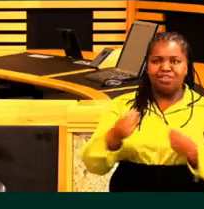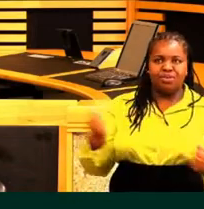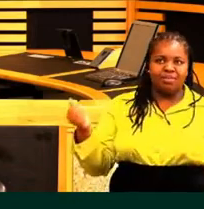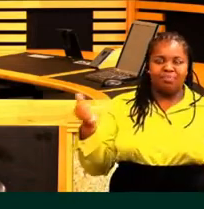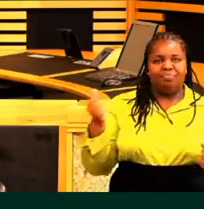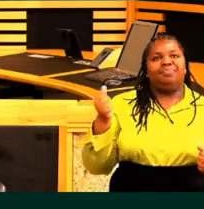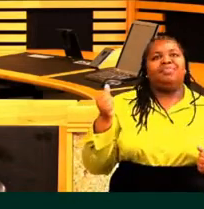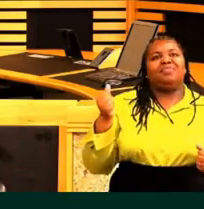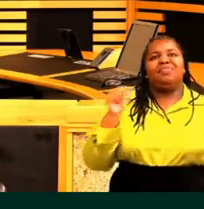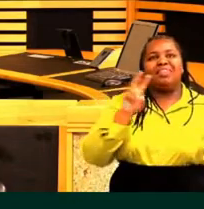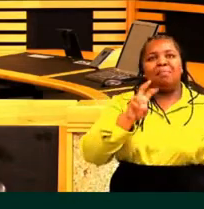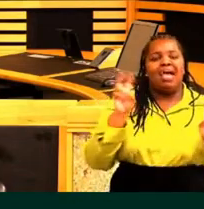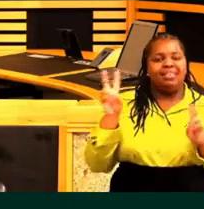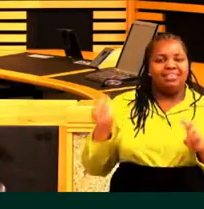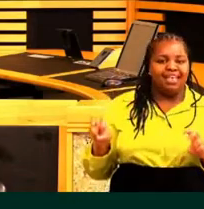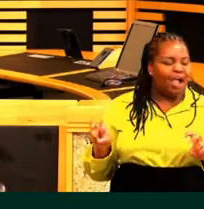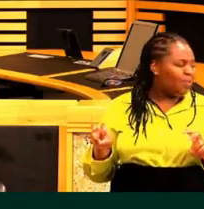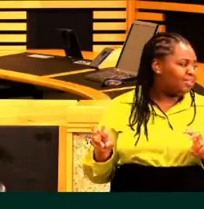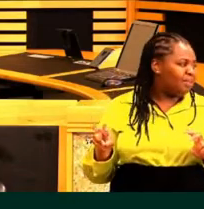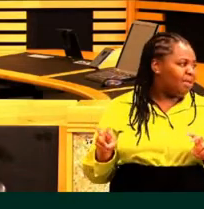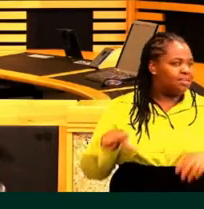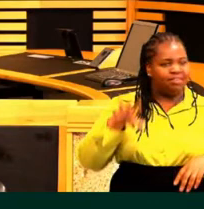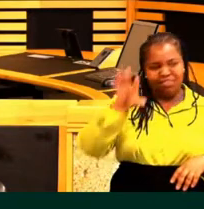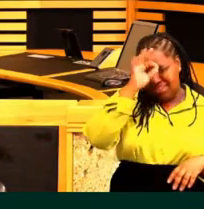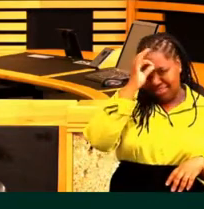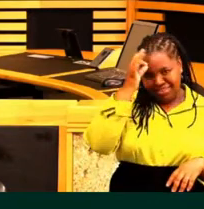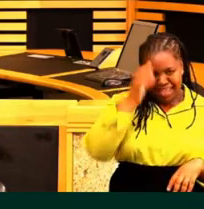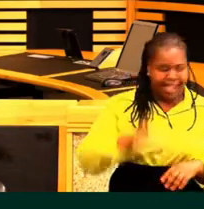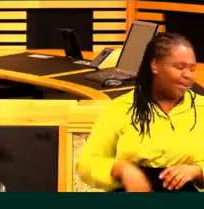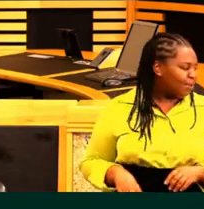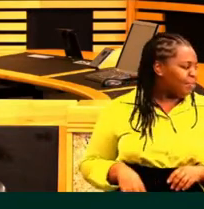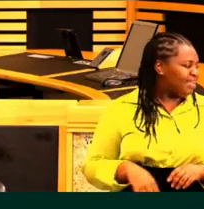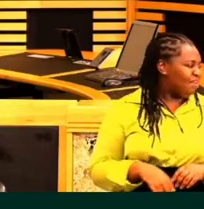matter for five minutes